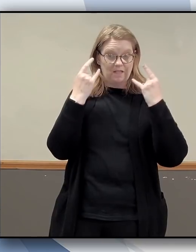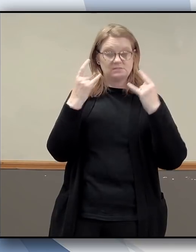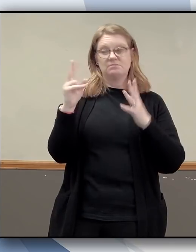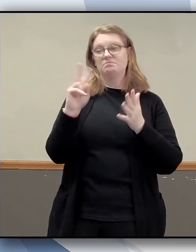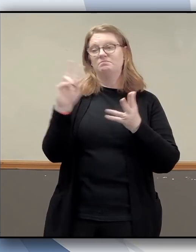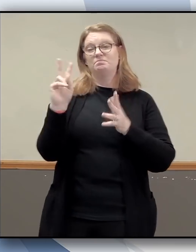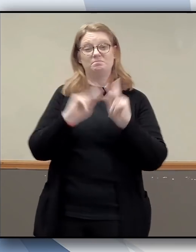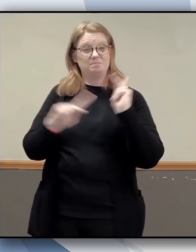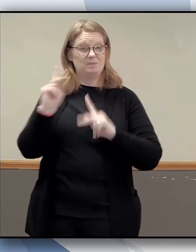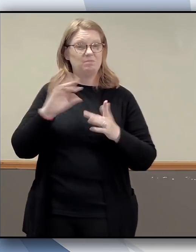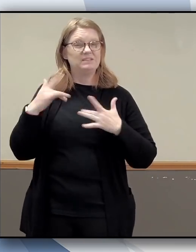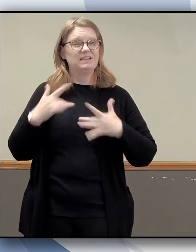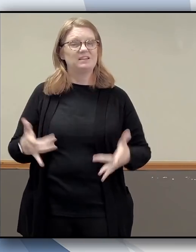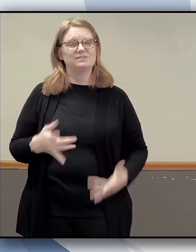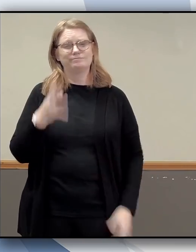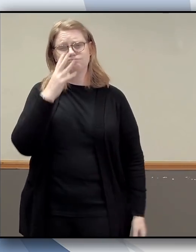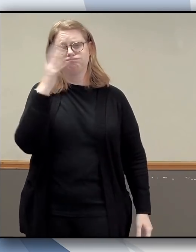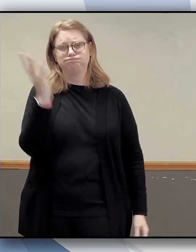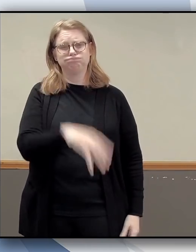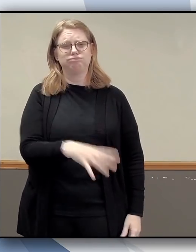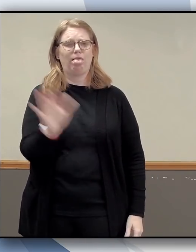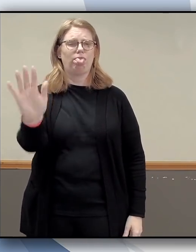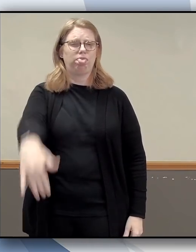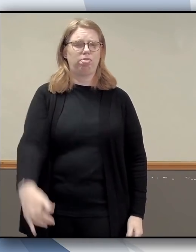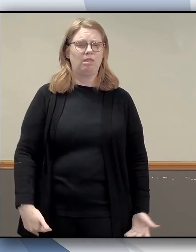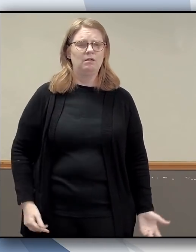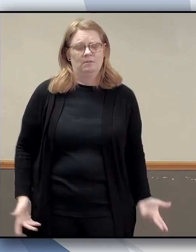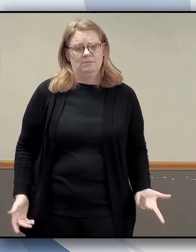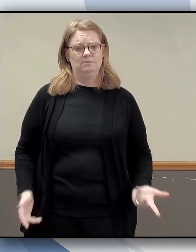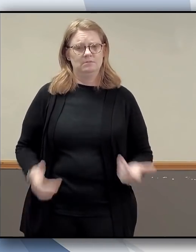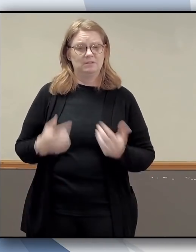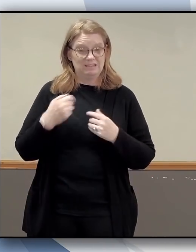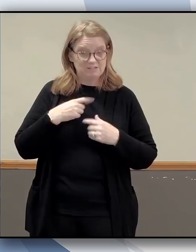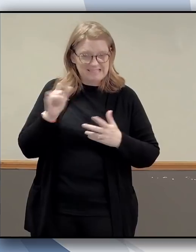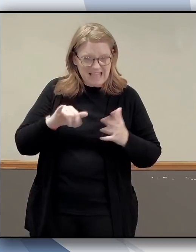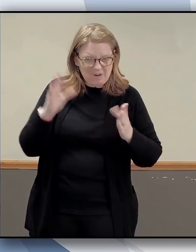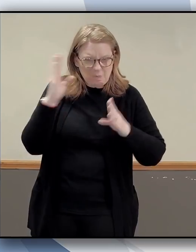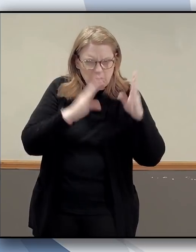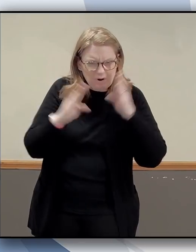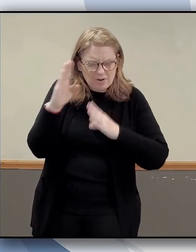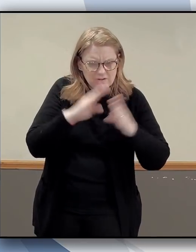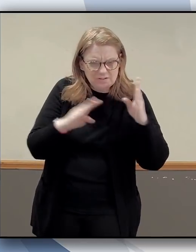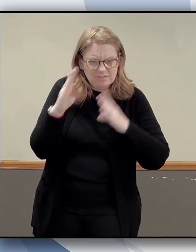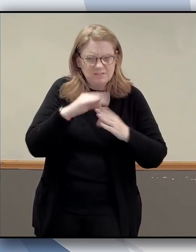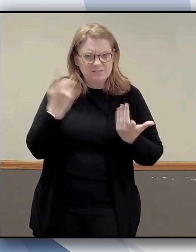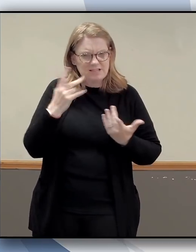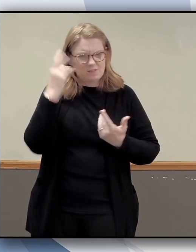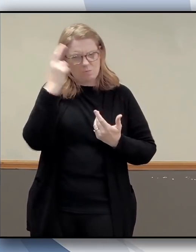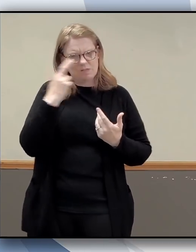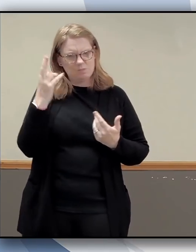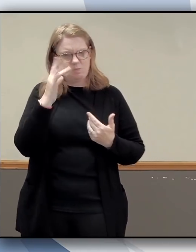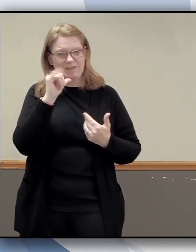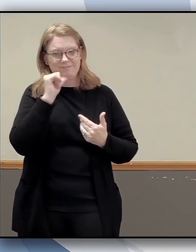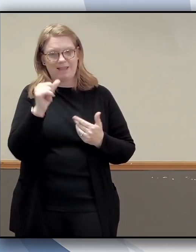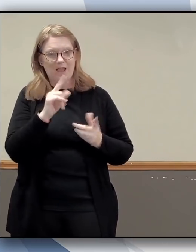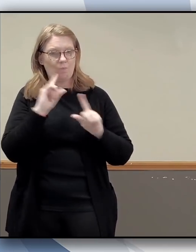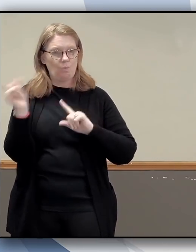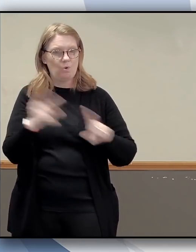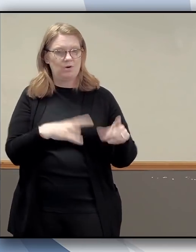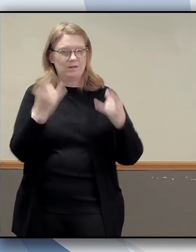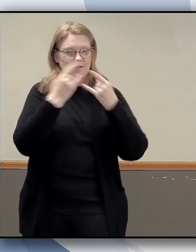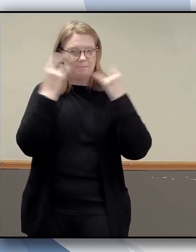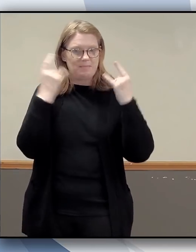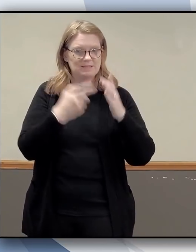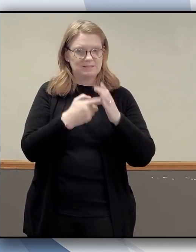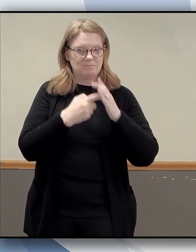Is that something that worries you and is contributing to your not ordering a mask mandate? Tom, I